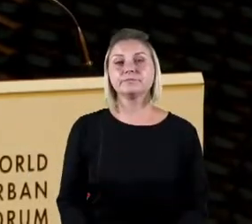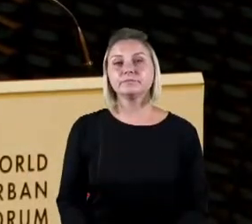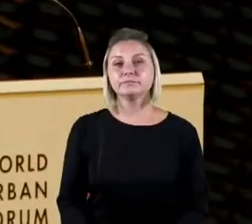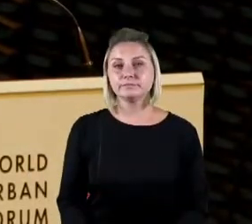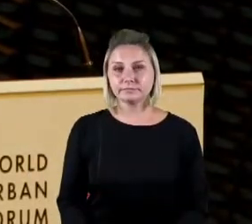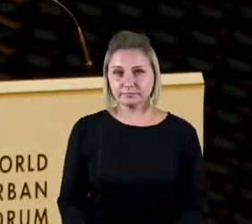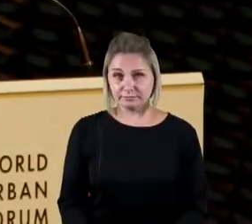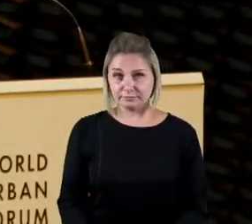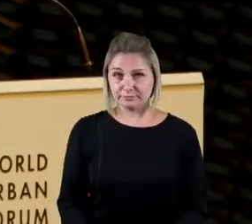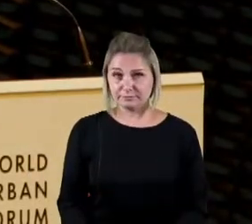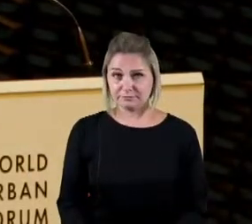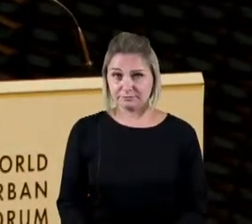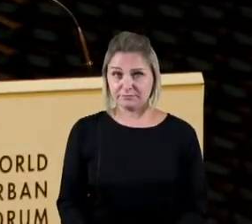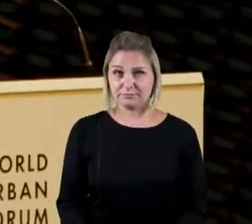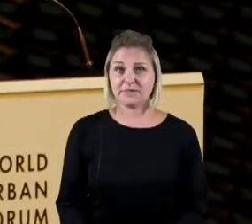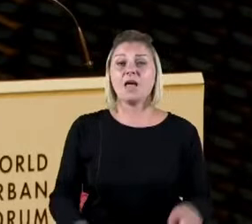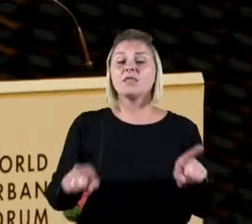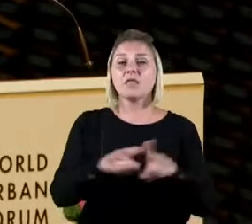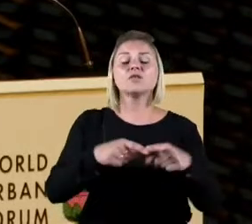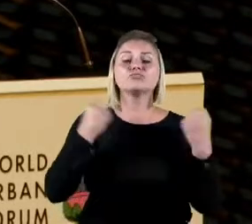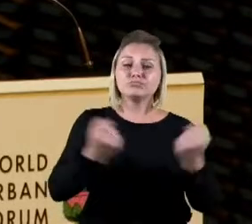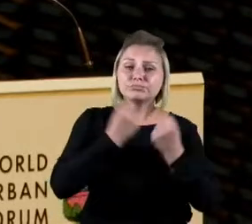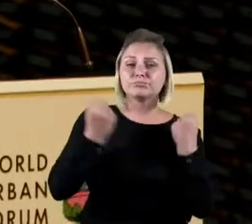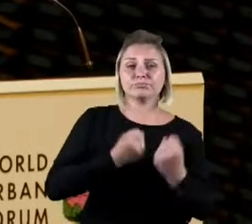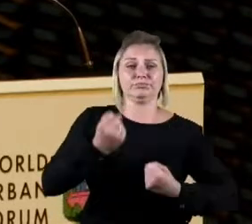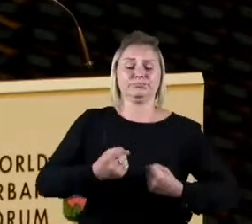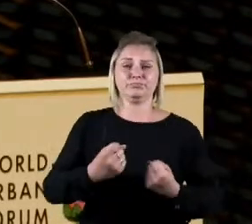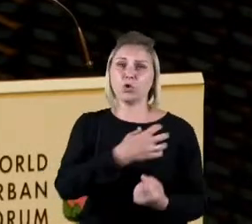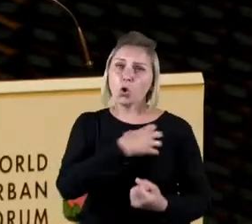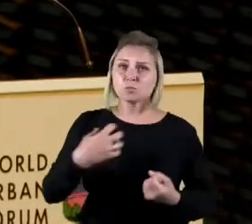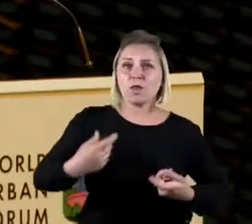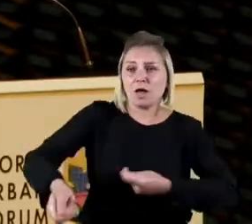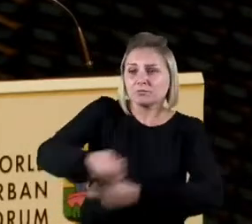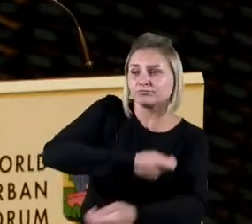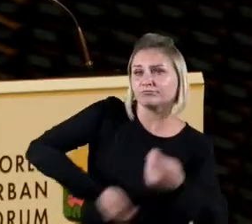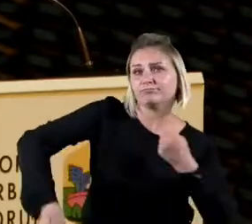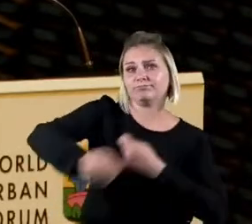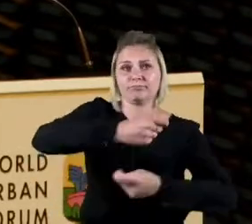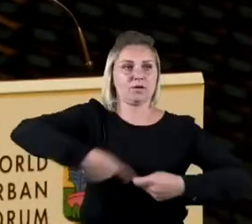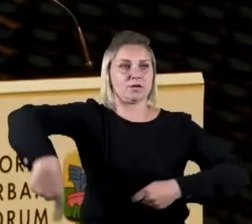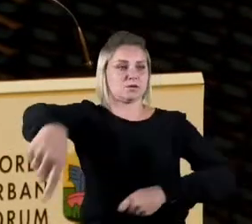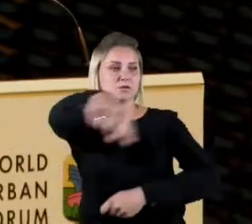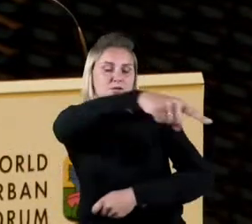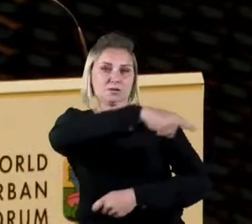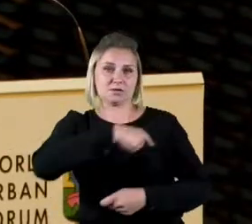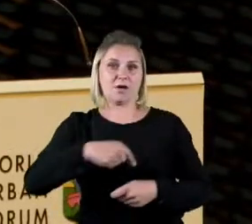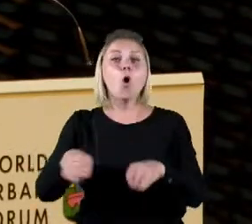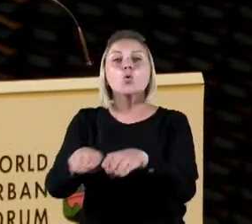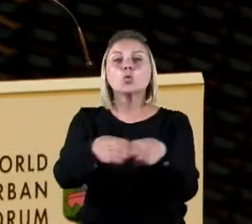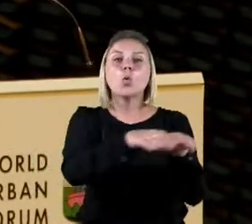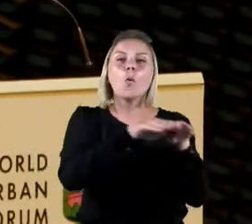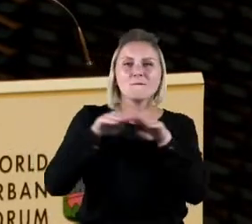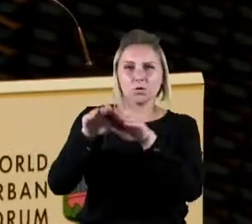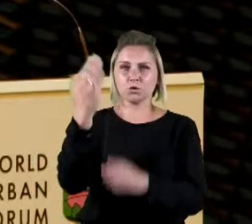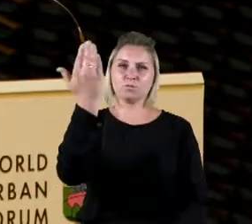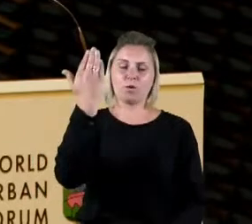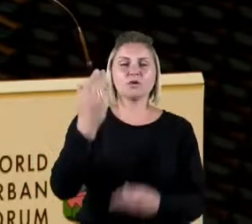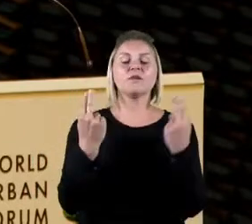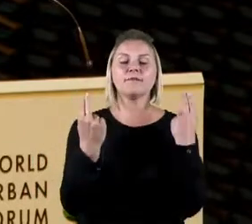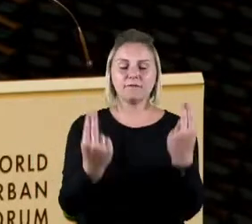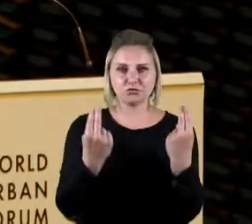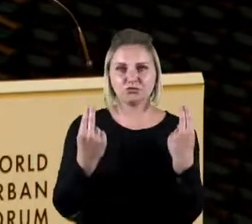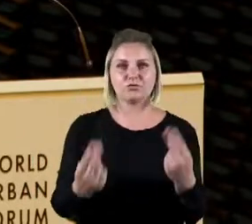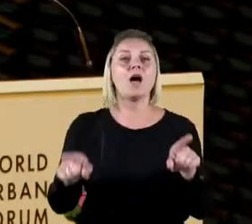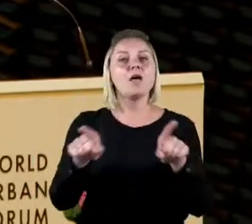big challenge and priority is social equity, social welfare.